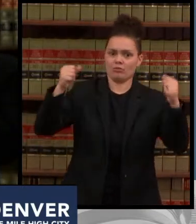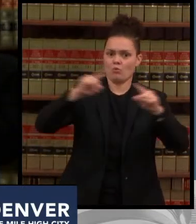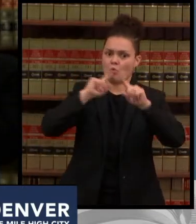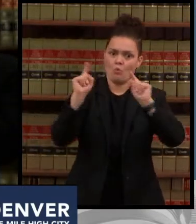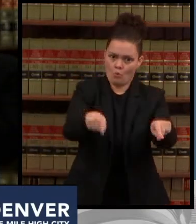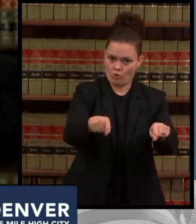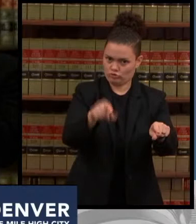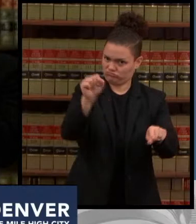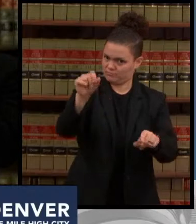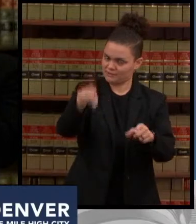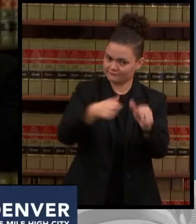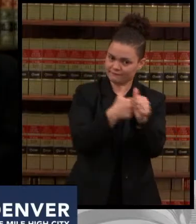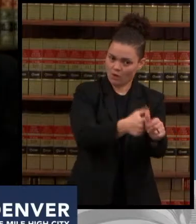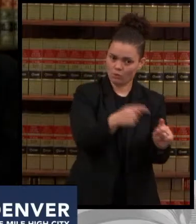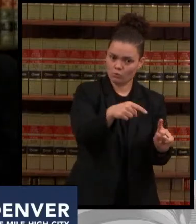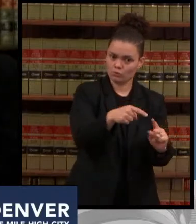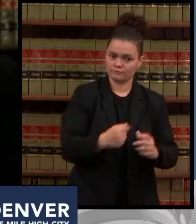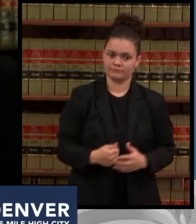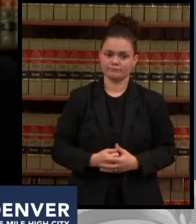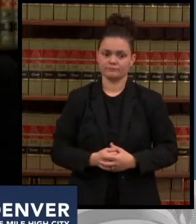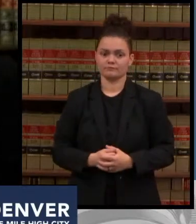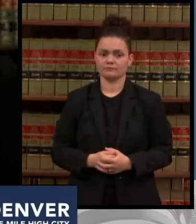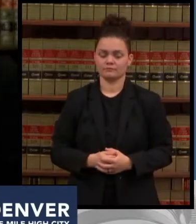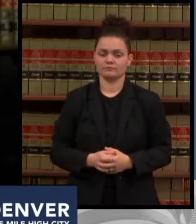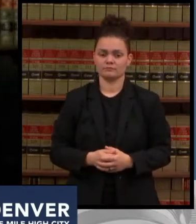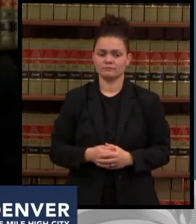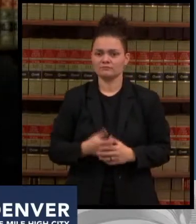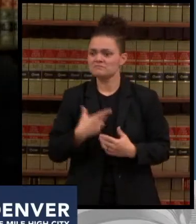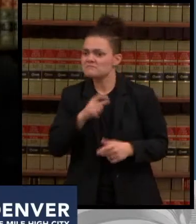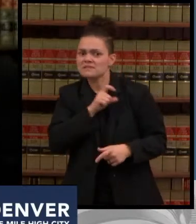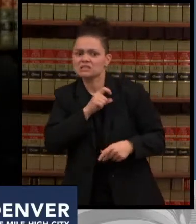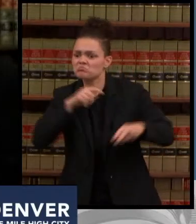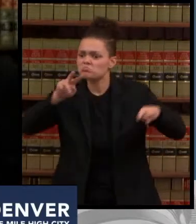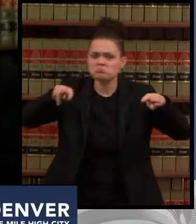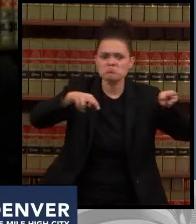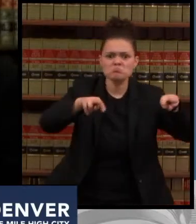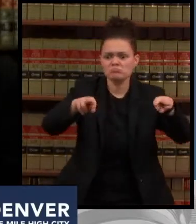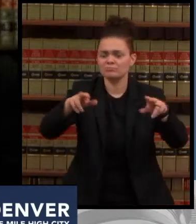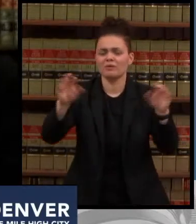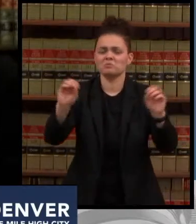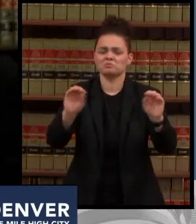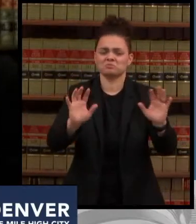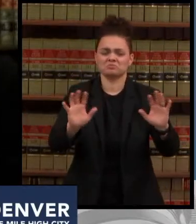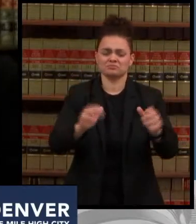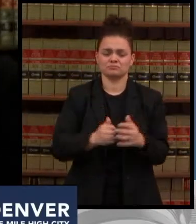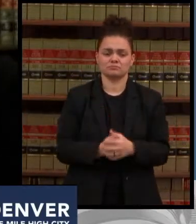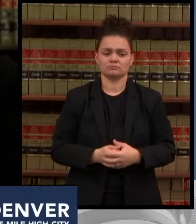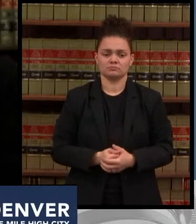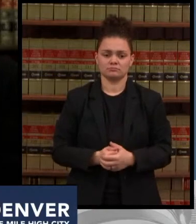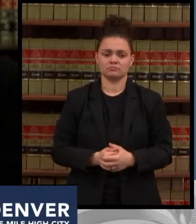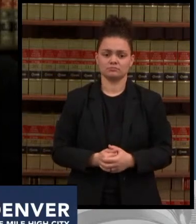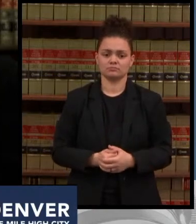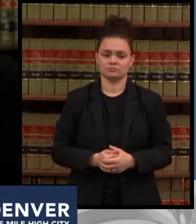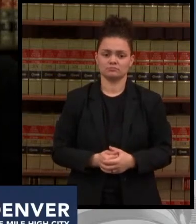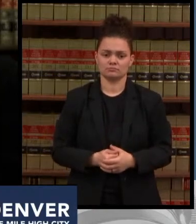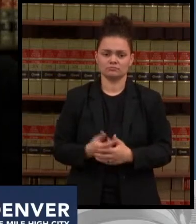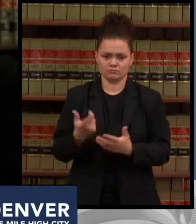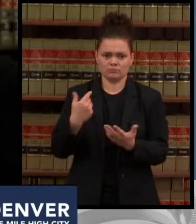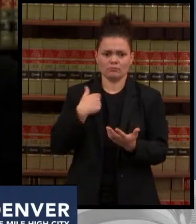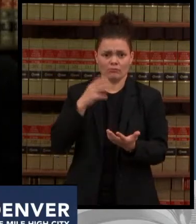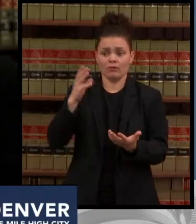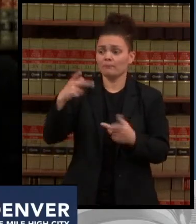going to respond and take enforcement action when we need to make sure that we do have a high level of compliance with what is a public health